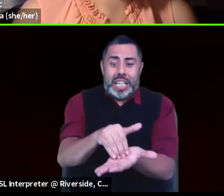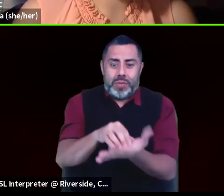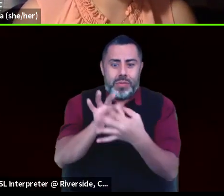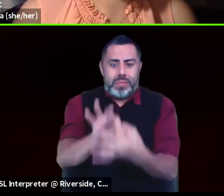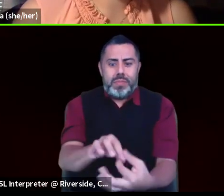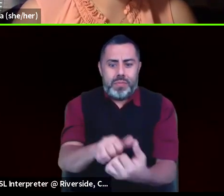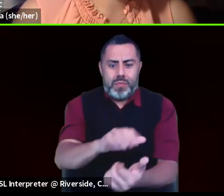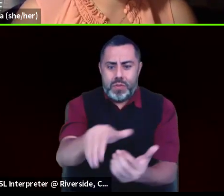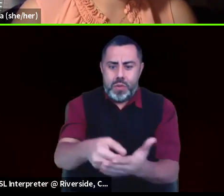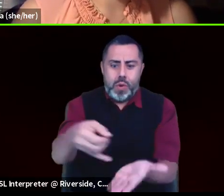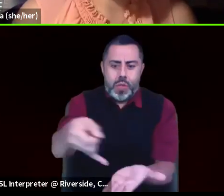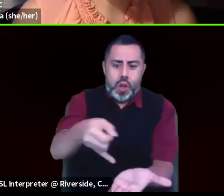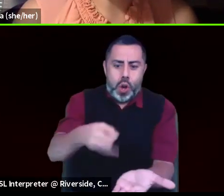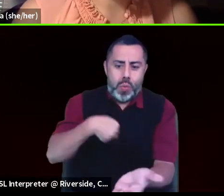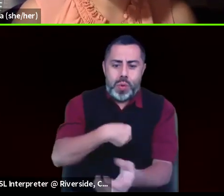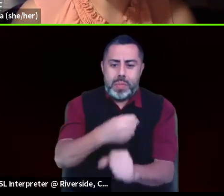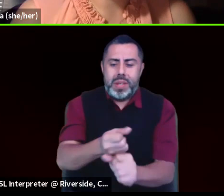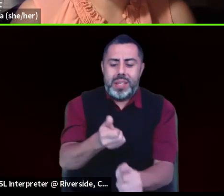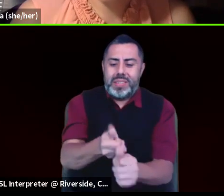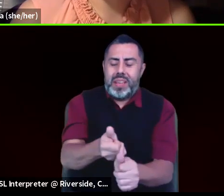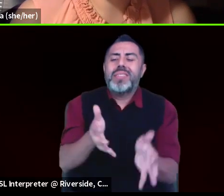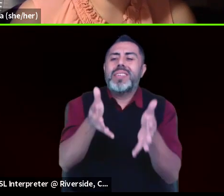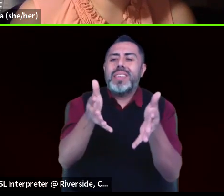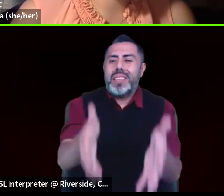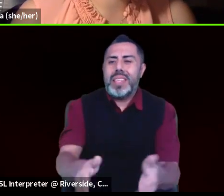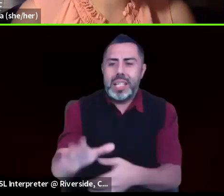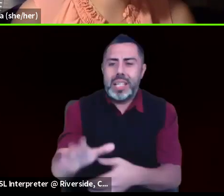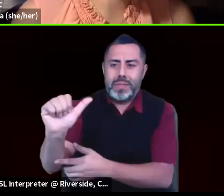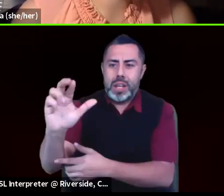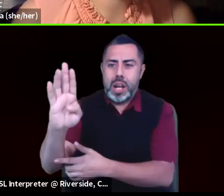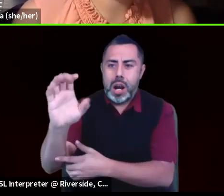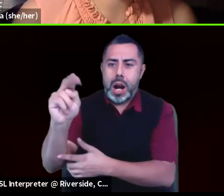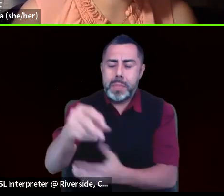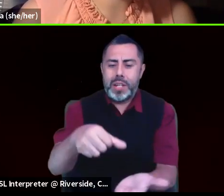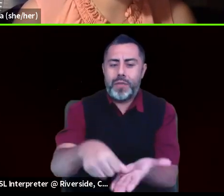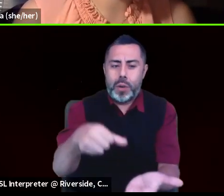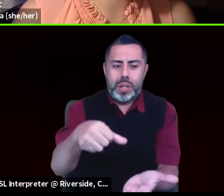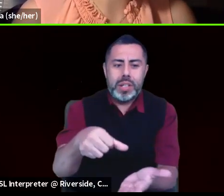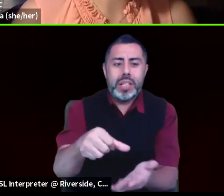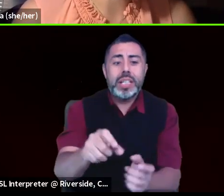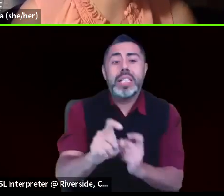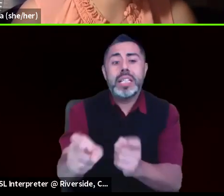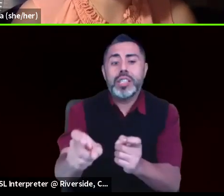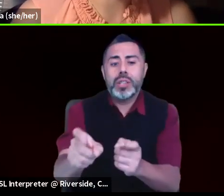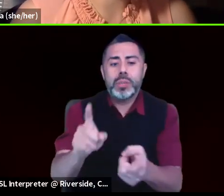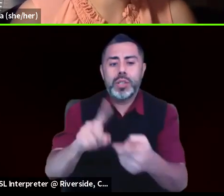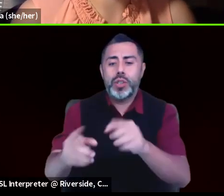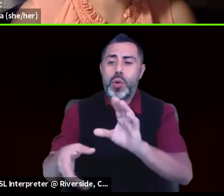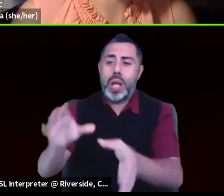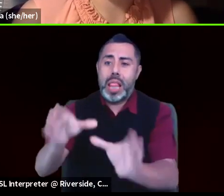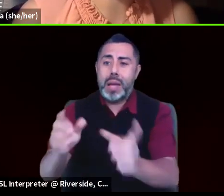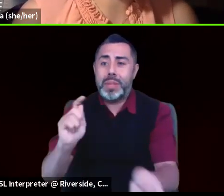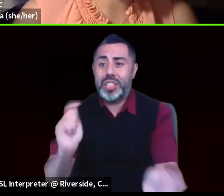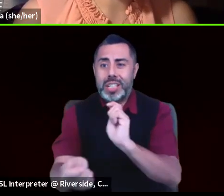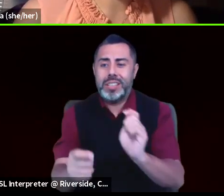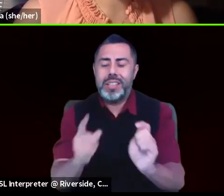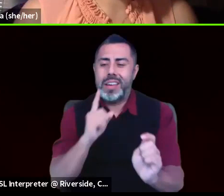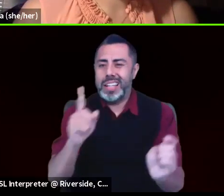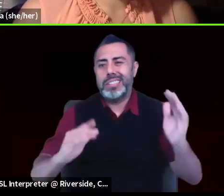significant carbon footprints, contributing to changing climates that are disproportionately affecting Indigenous peoples